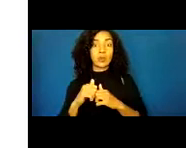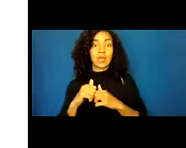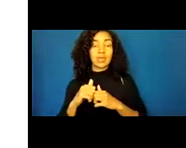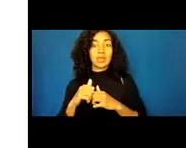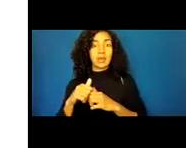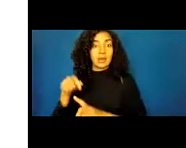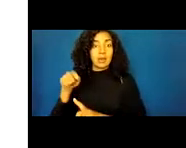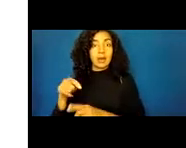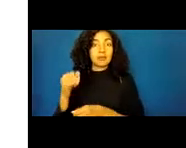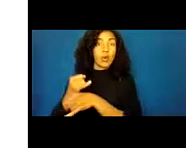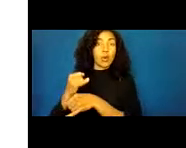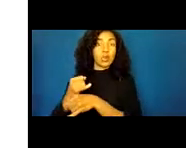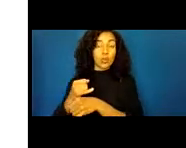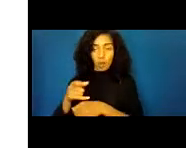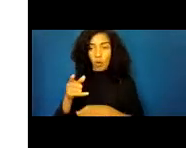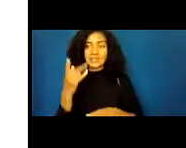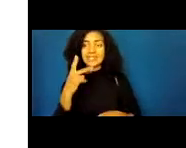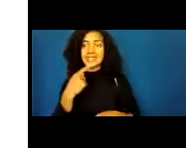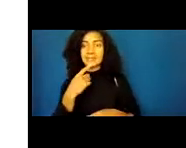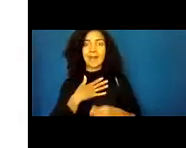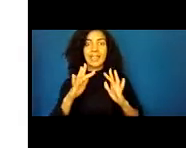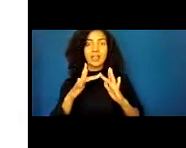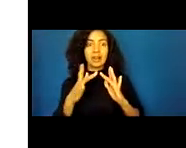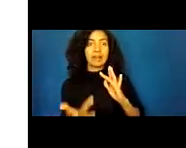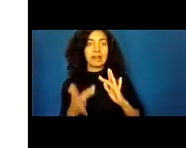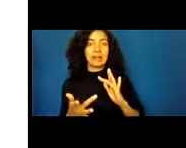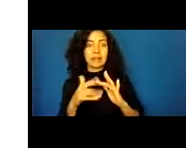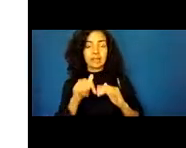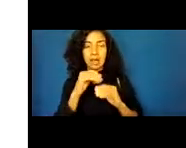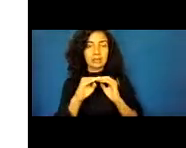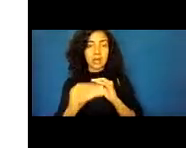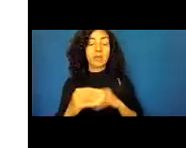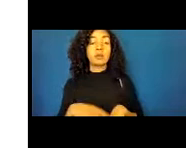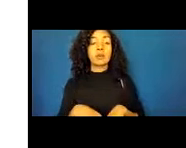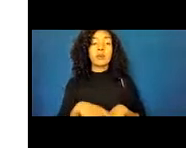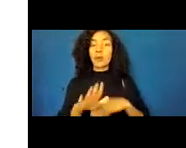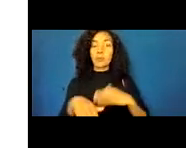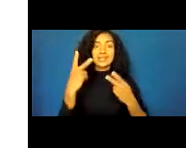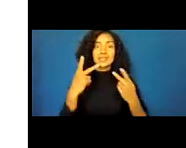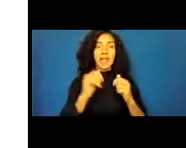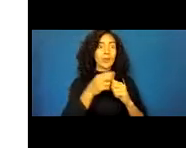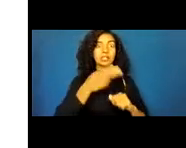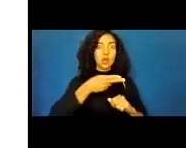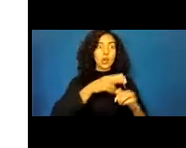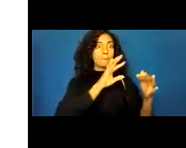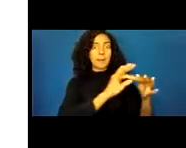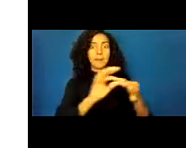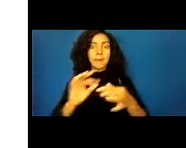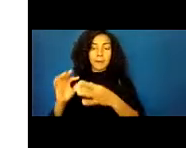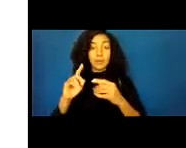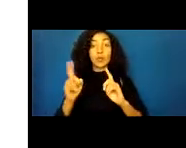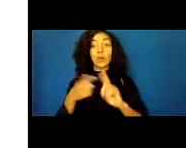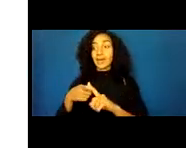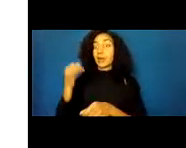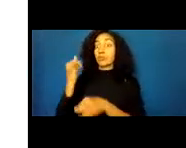So they're all connected. Like when boarding schools happened, we got placed